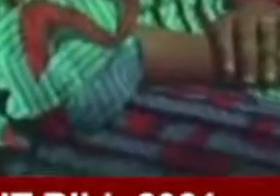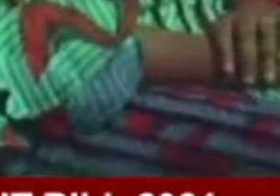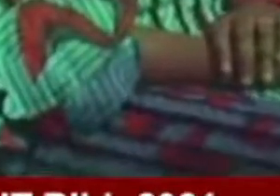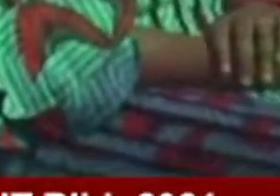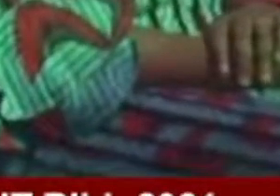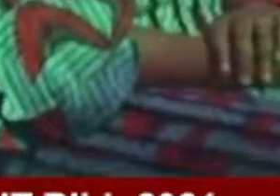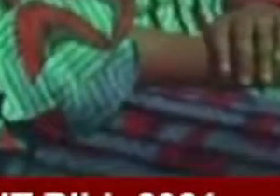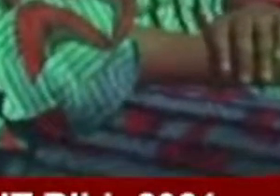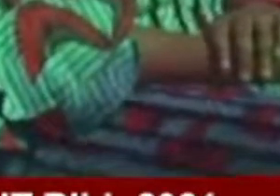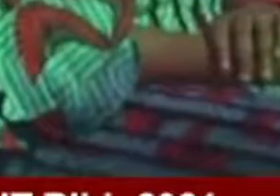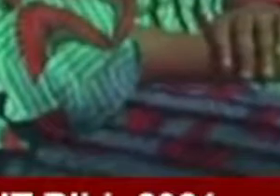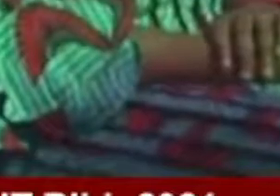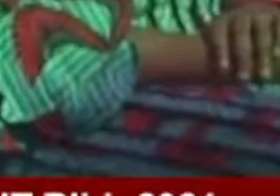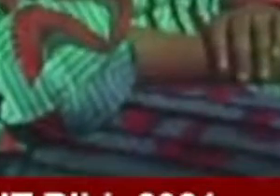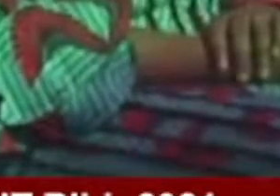Okay.